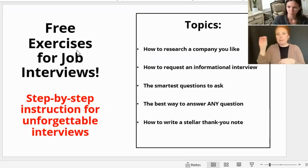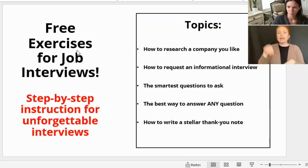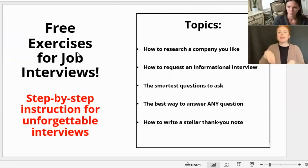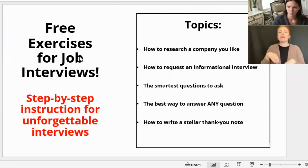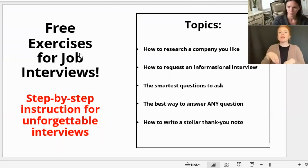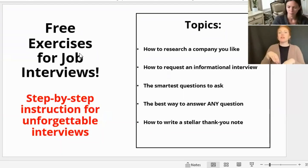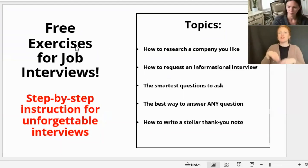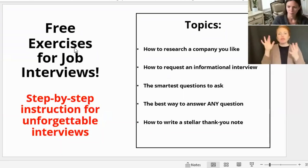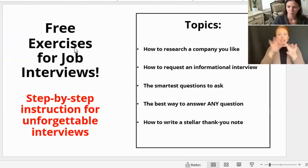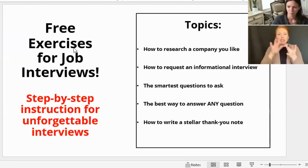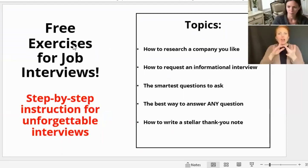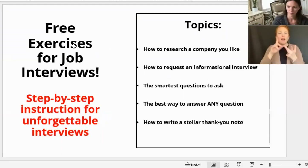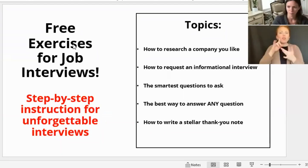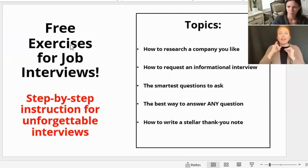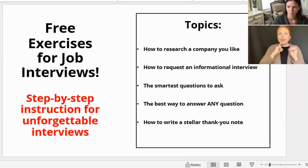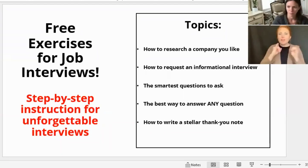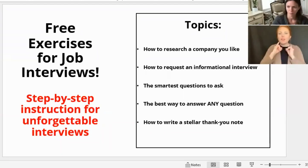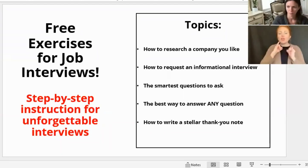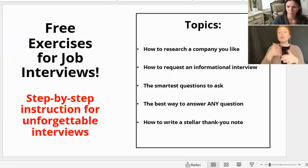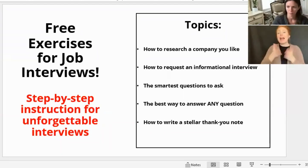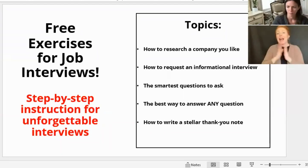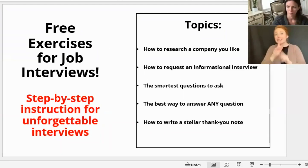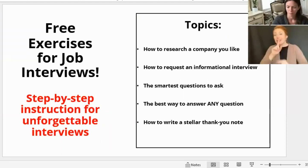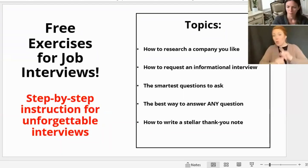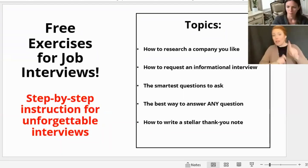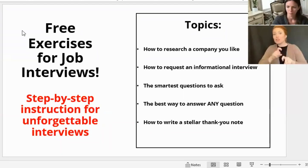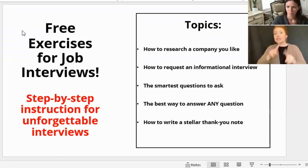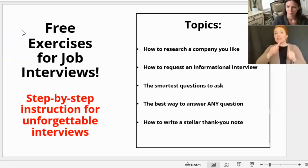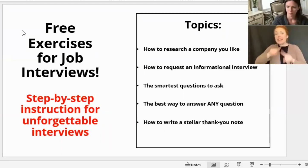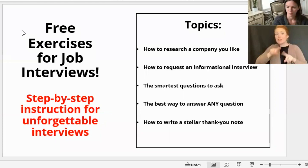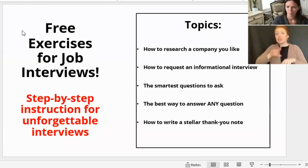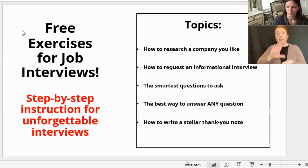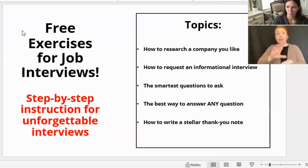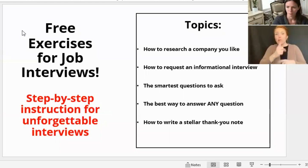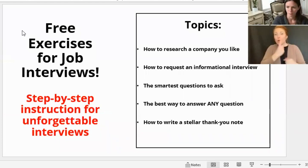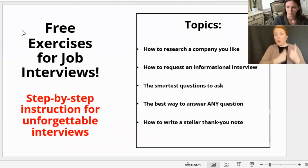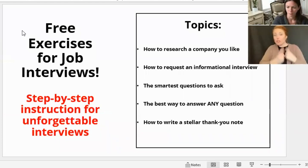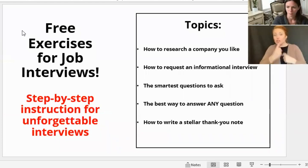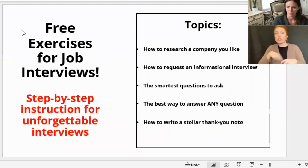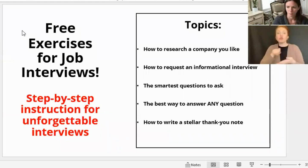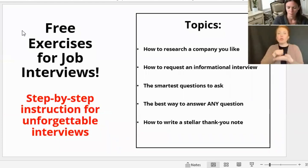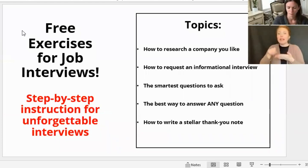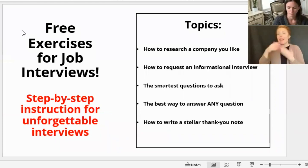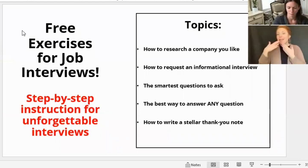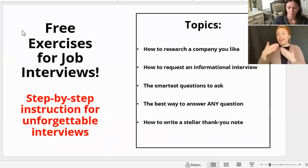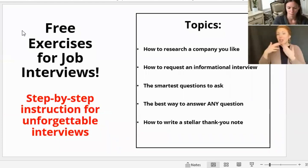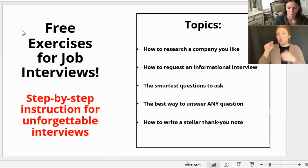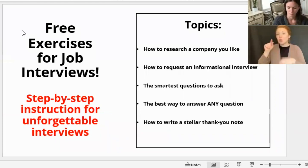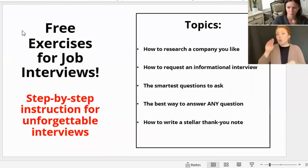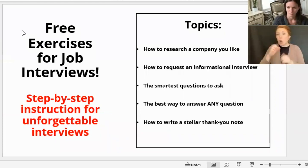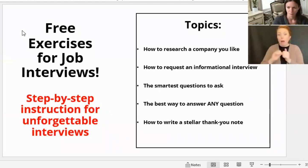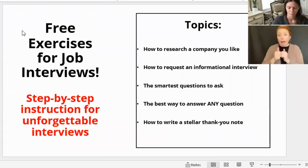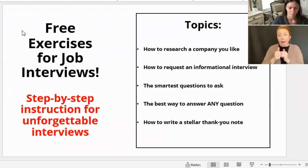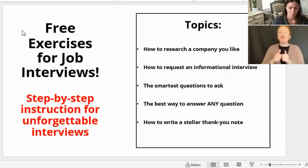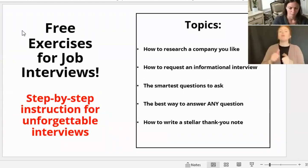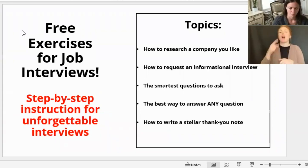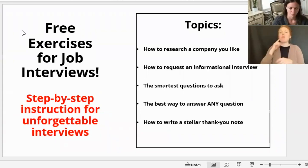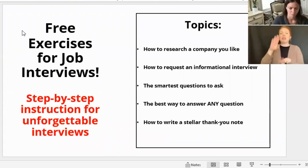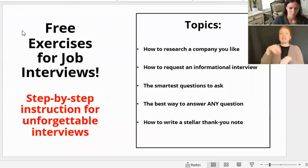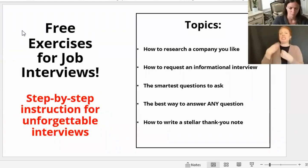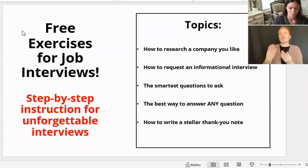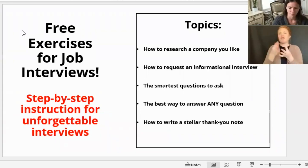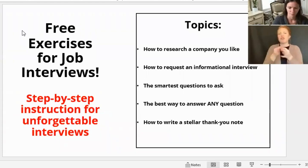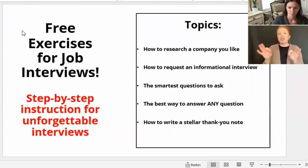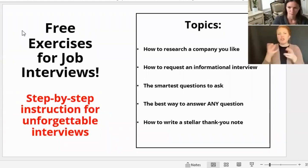for interviews, asking questions, answering their questions, writing a thank you note. We'd love to give it to you to pass along to your students, to your department, to